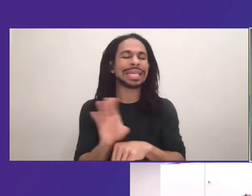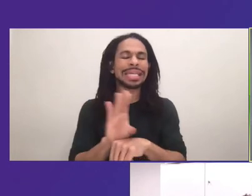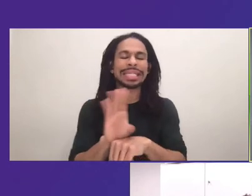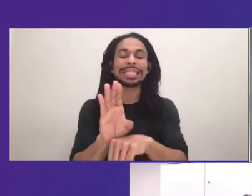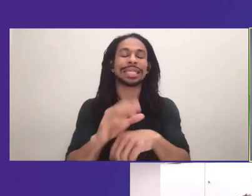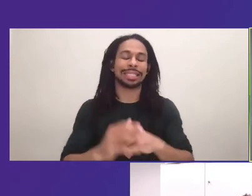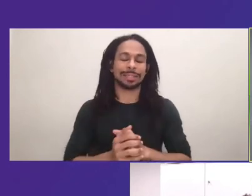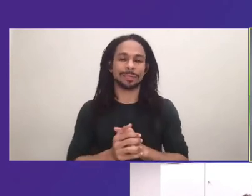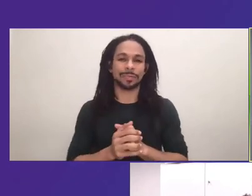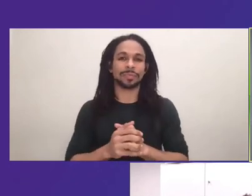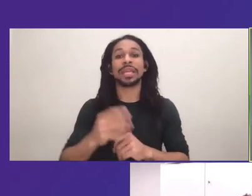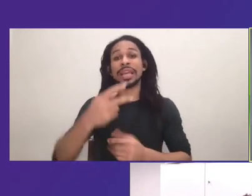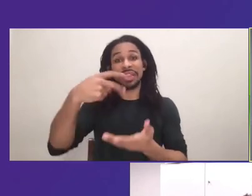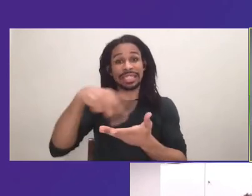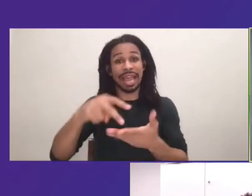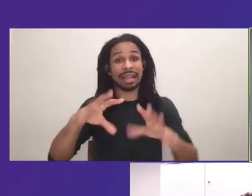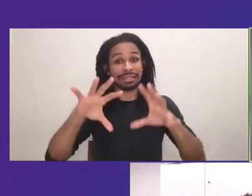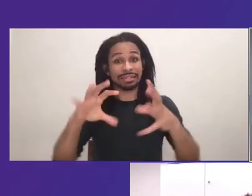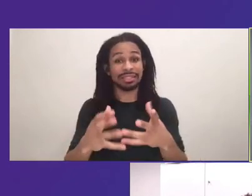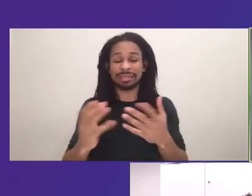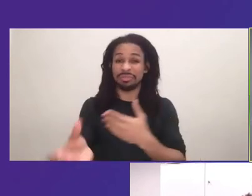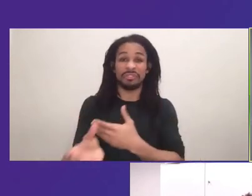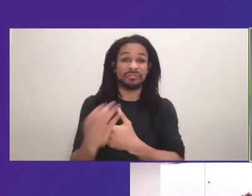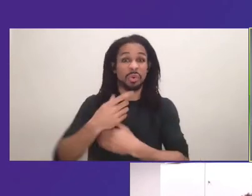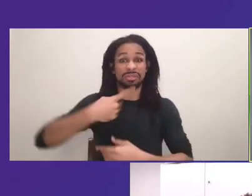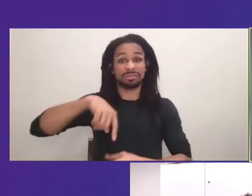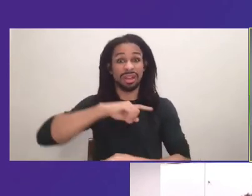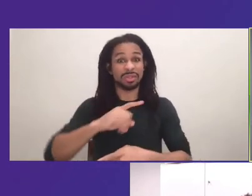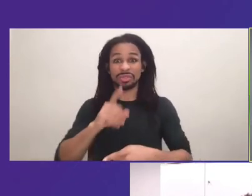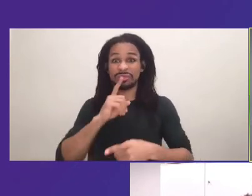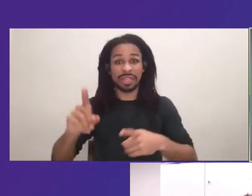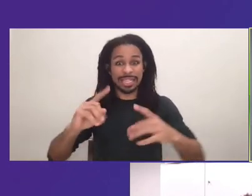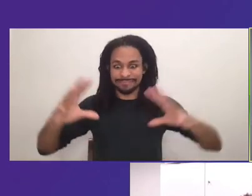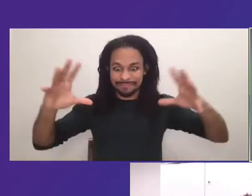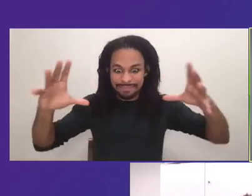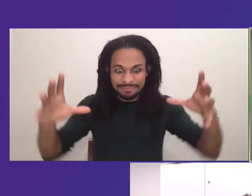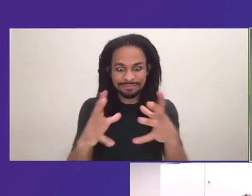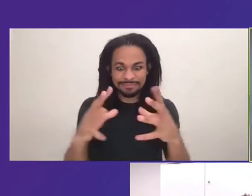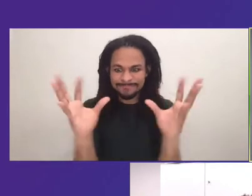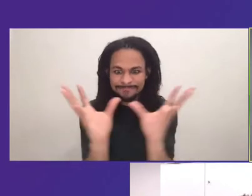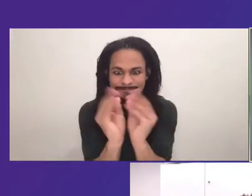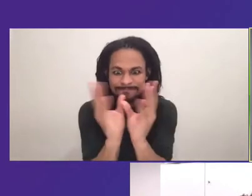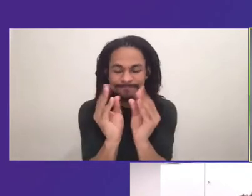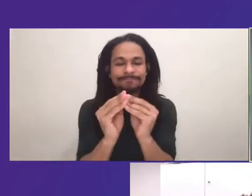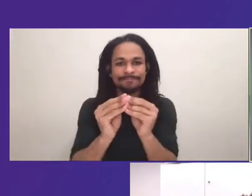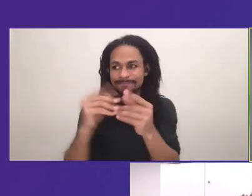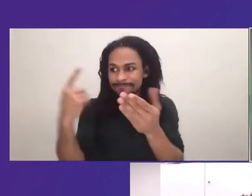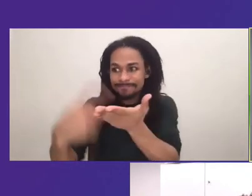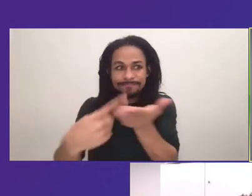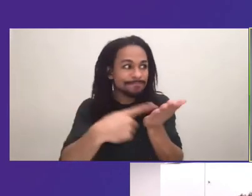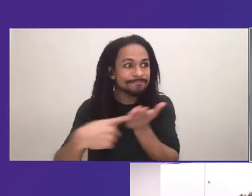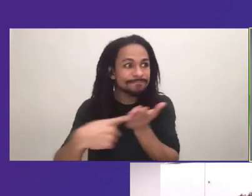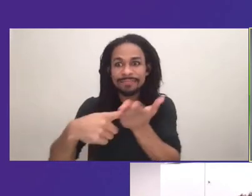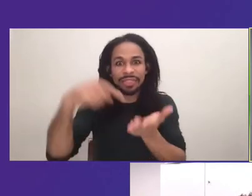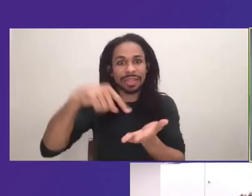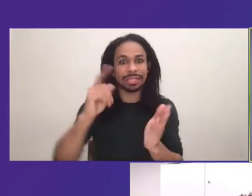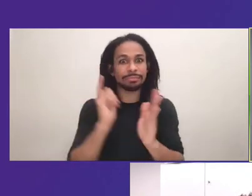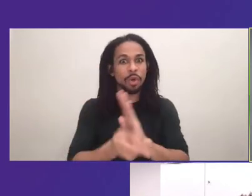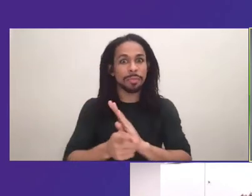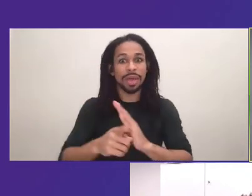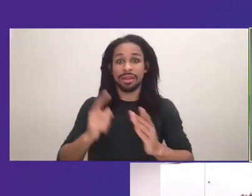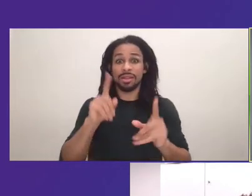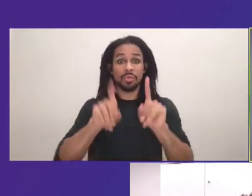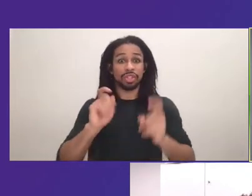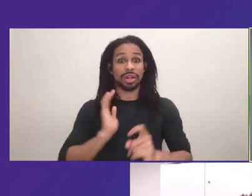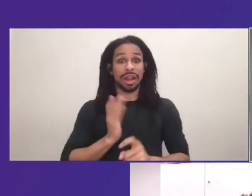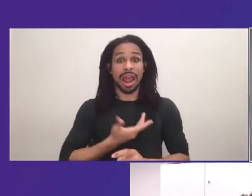contend with the conditions that have led us individually and collectively to this moment, to question our survivability and